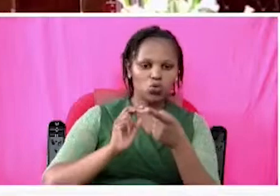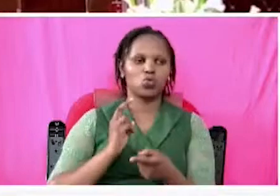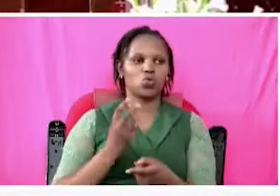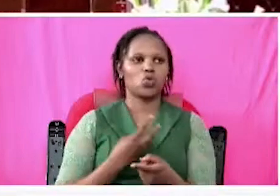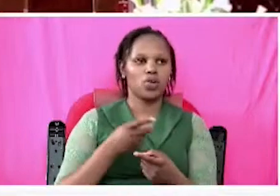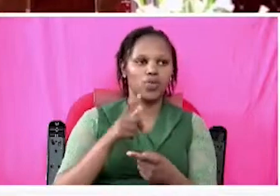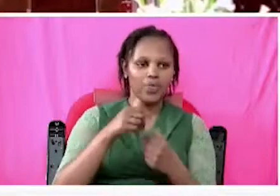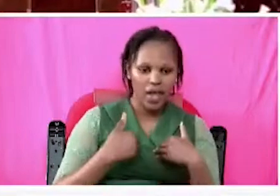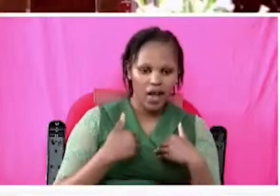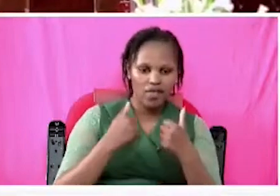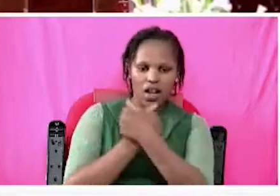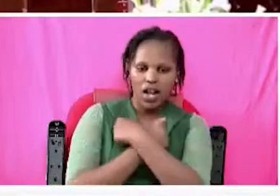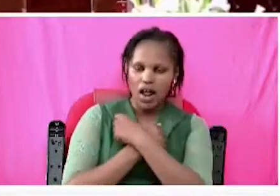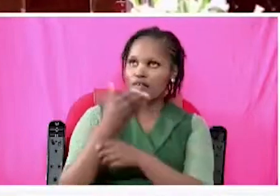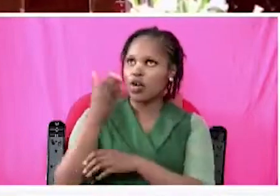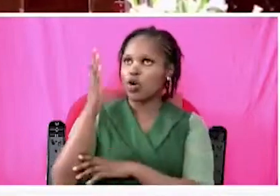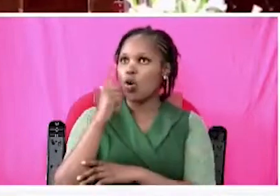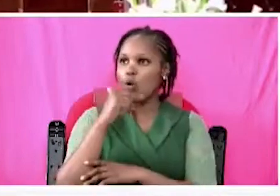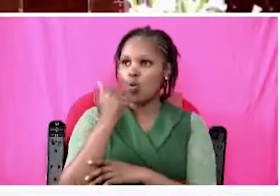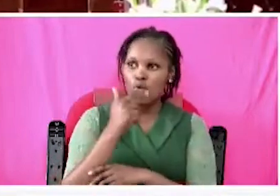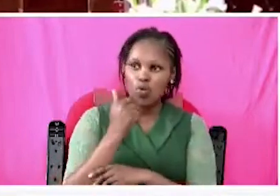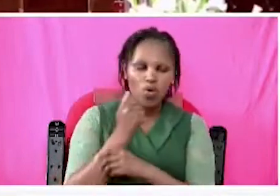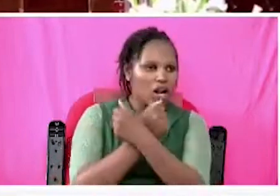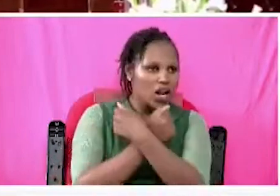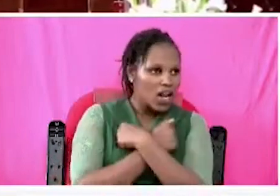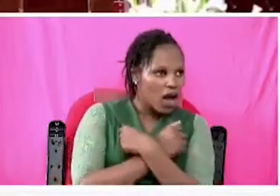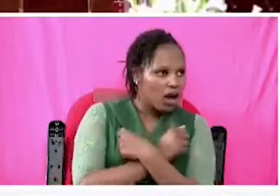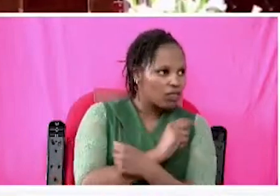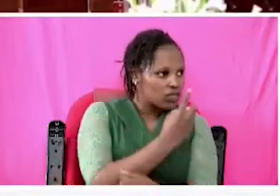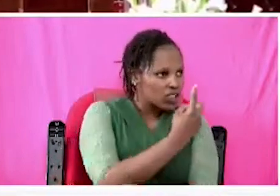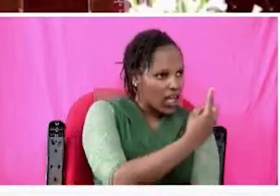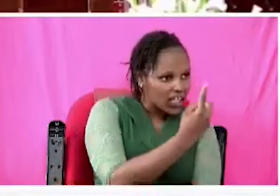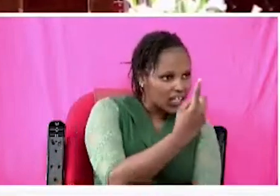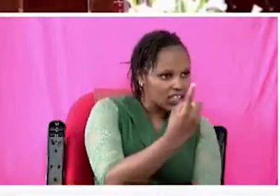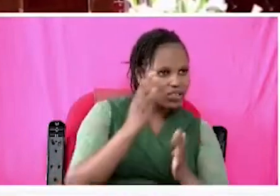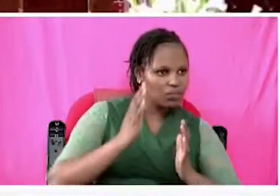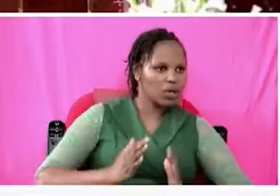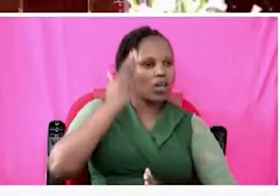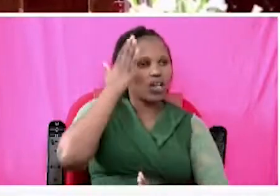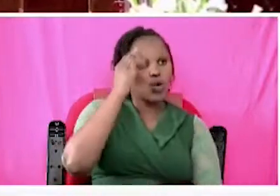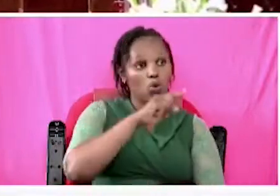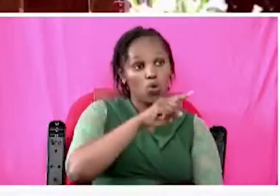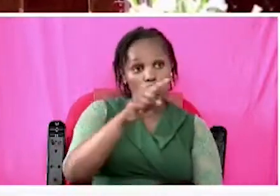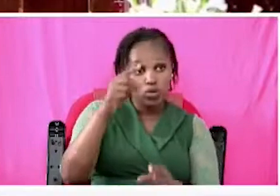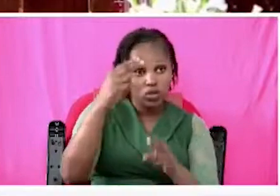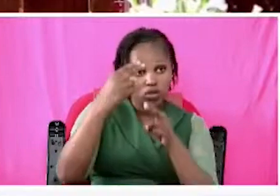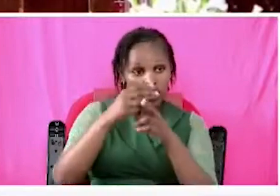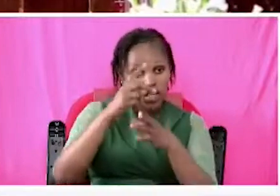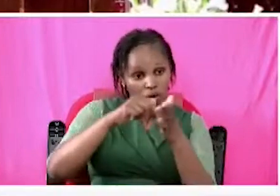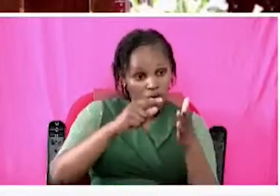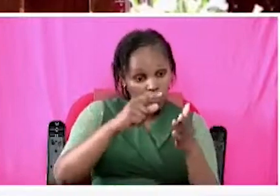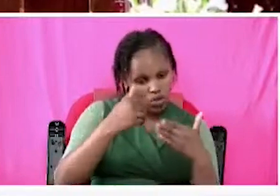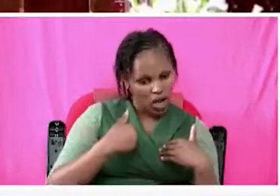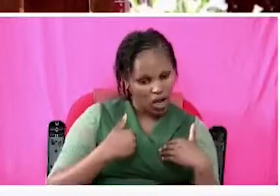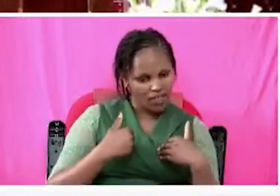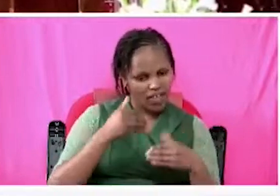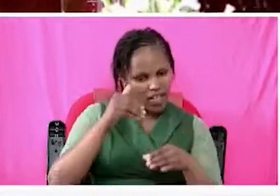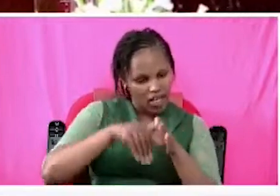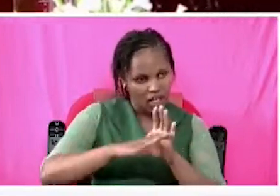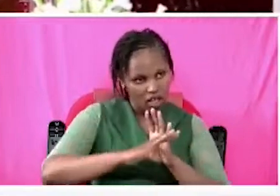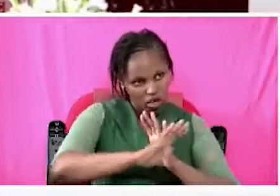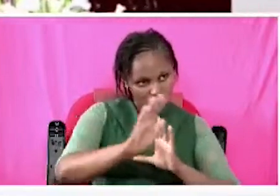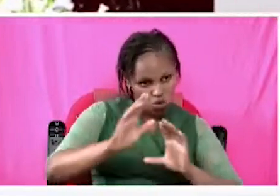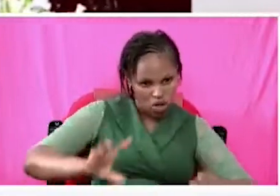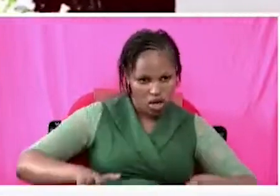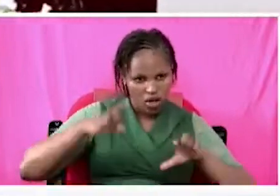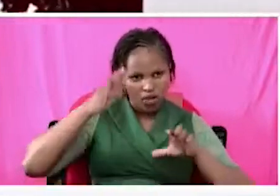have a loving God who loves you individually, knows your name, and whatever you are going through in life, he knows,